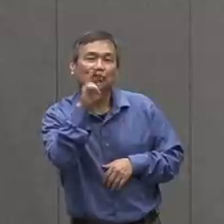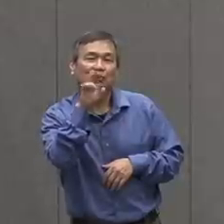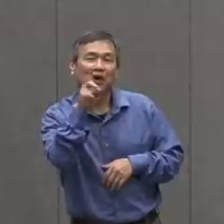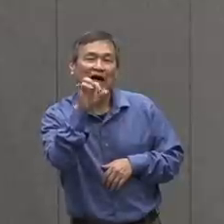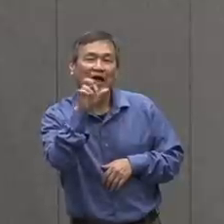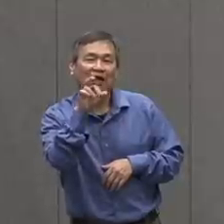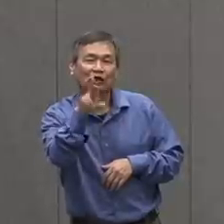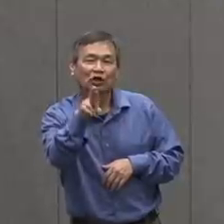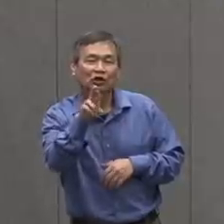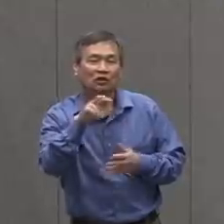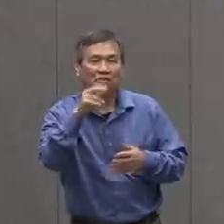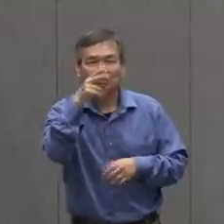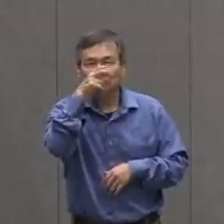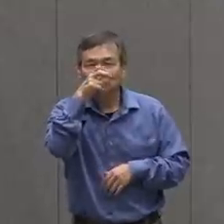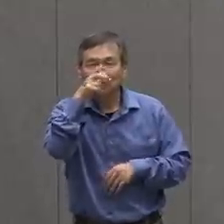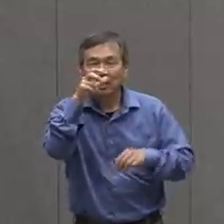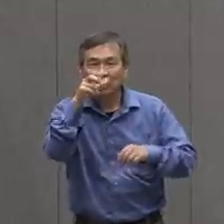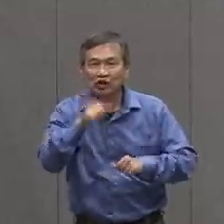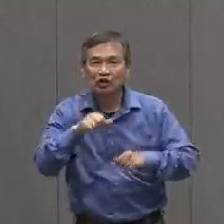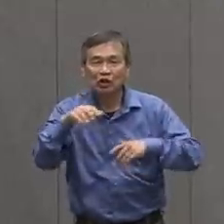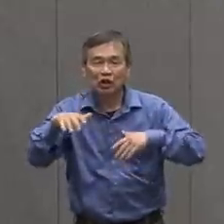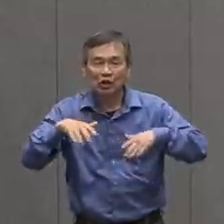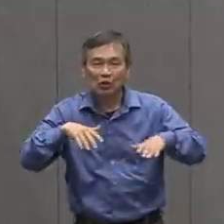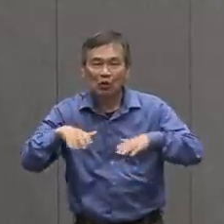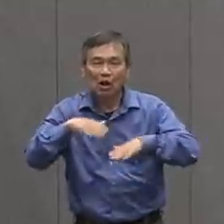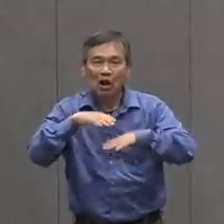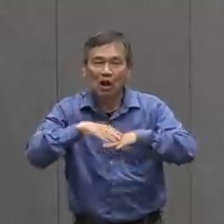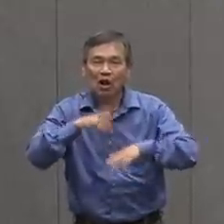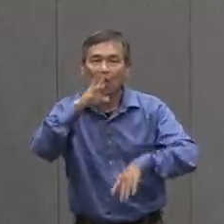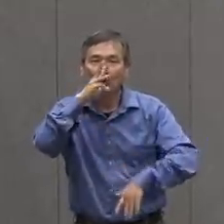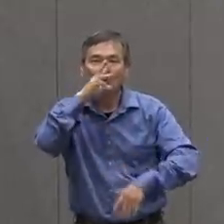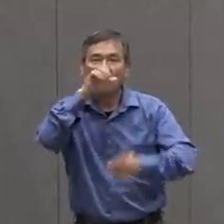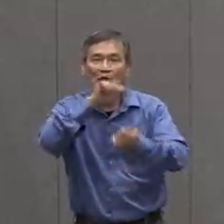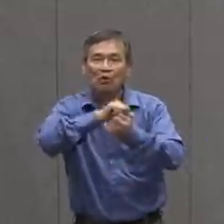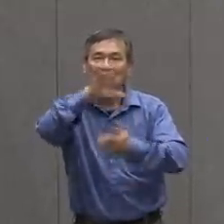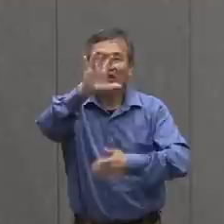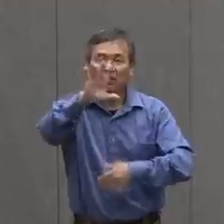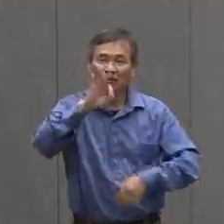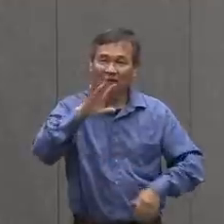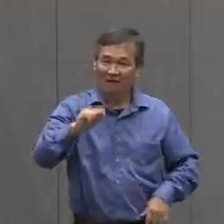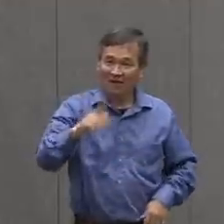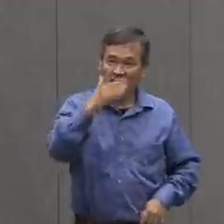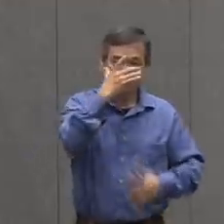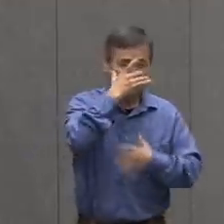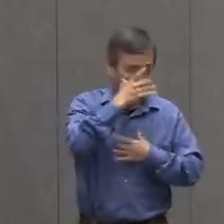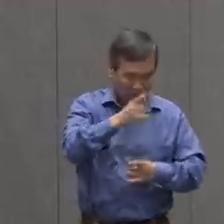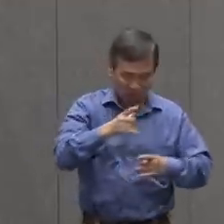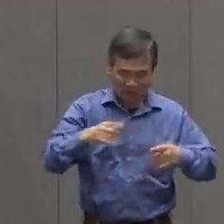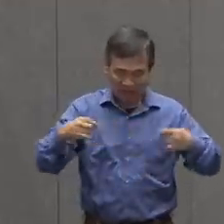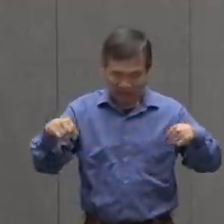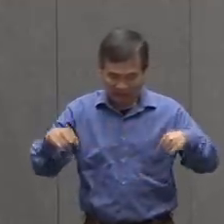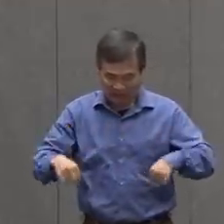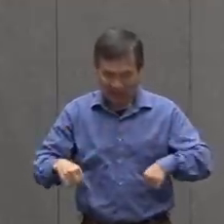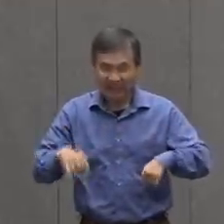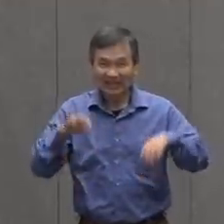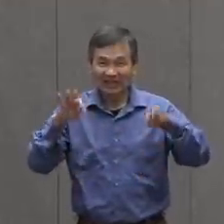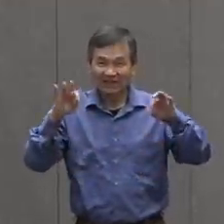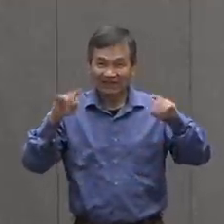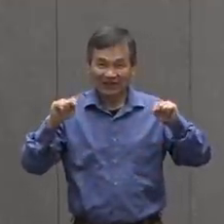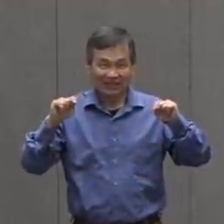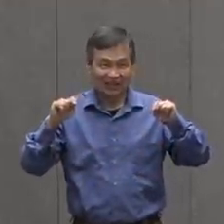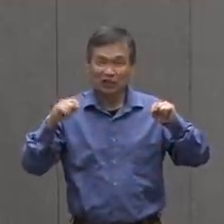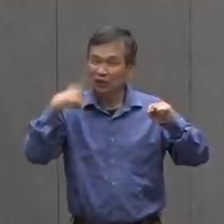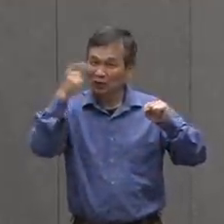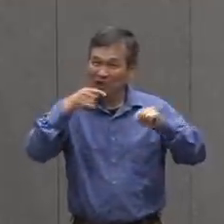walk on water with your feet. How interesting that these little feet that look like